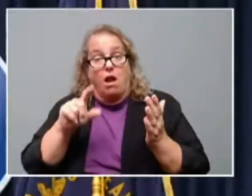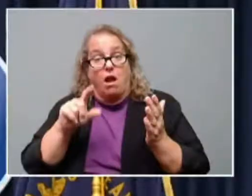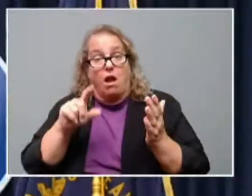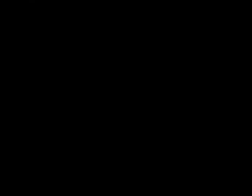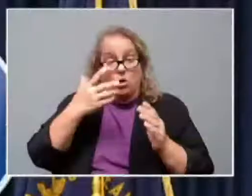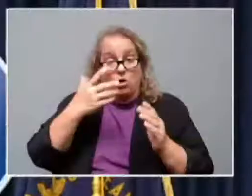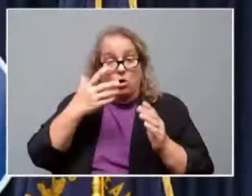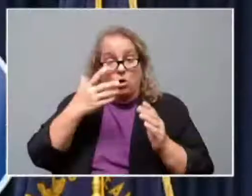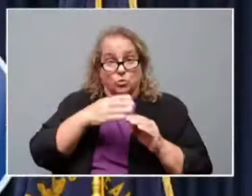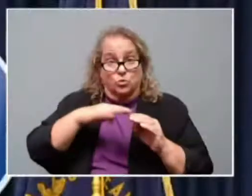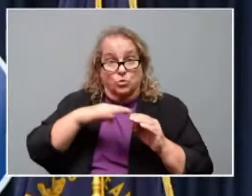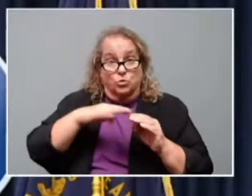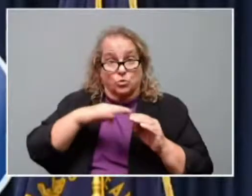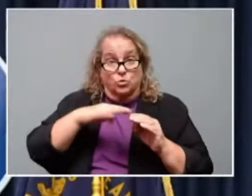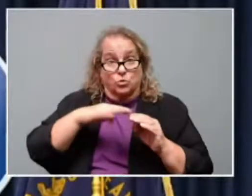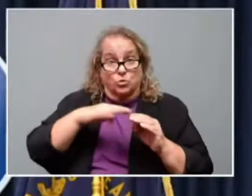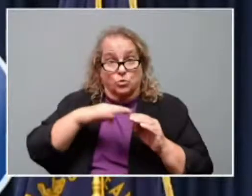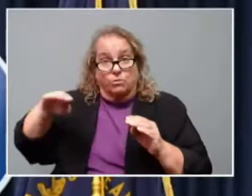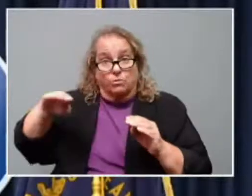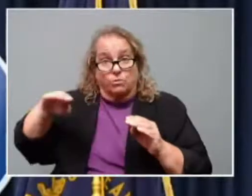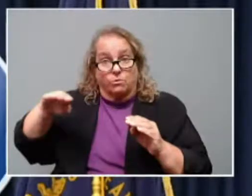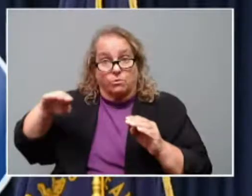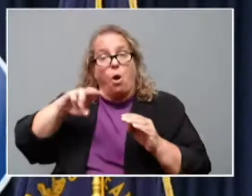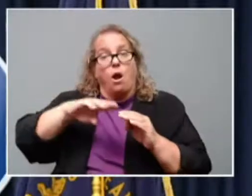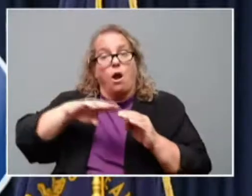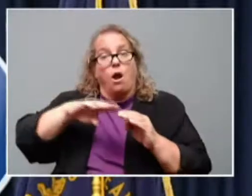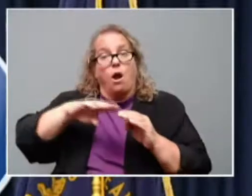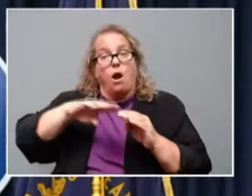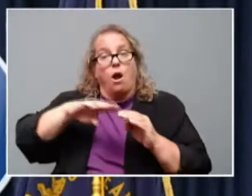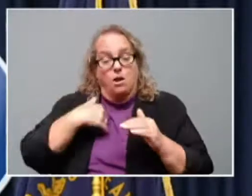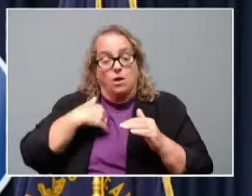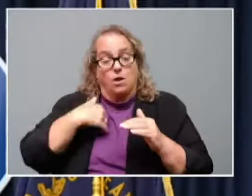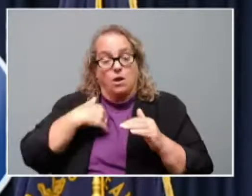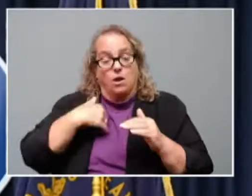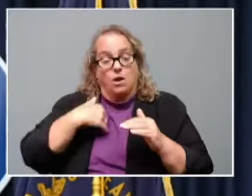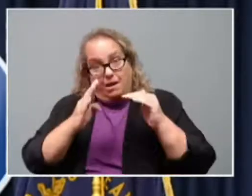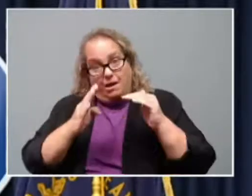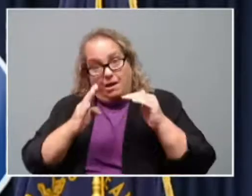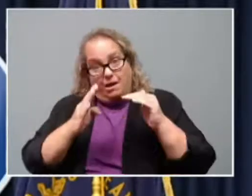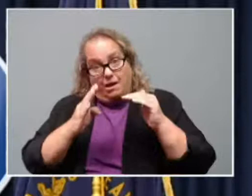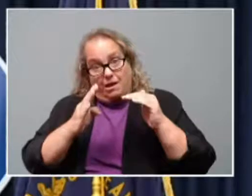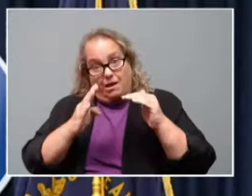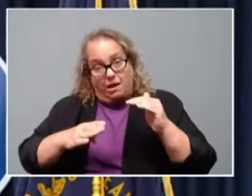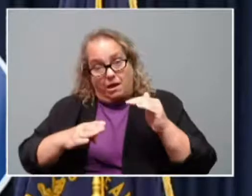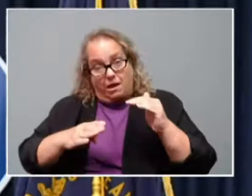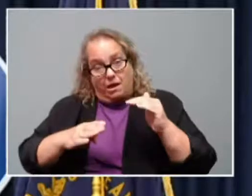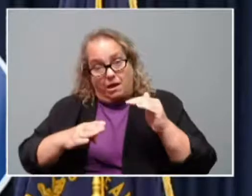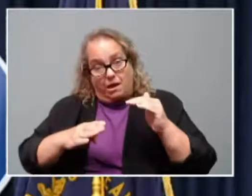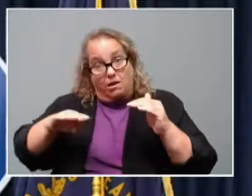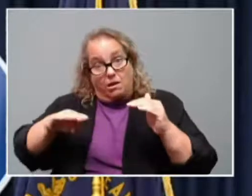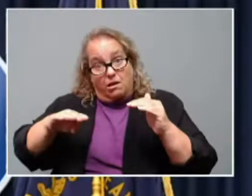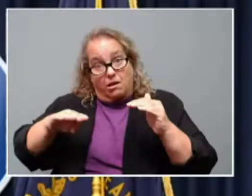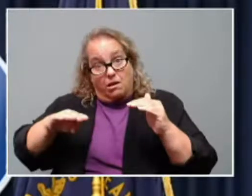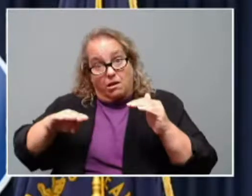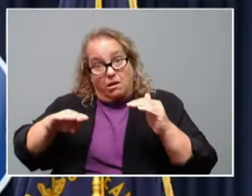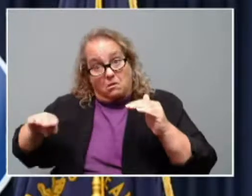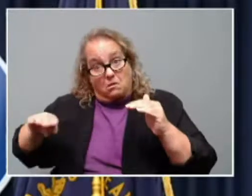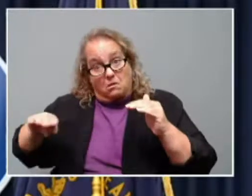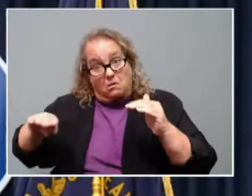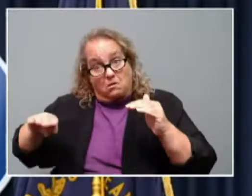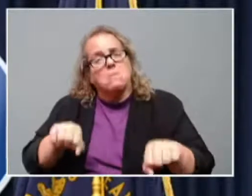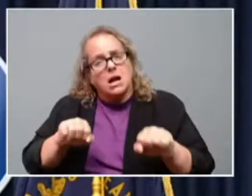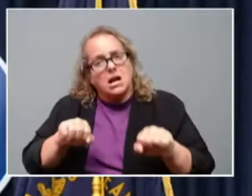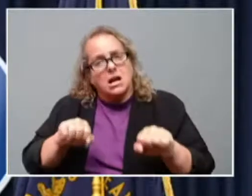We start getting more parabolic, which is possible. When we look in the